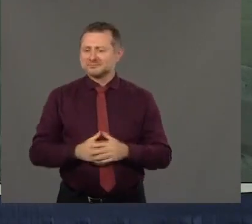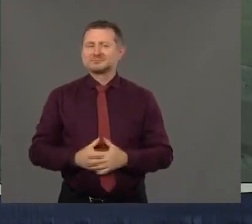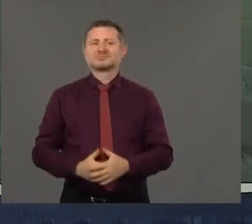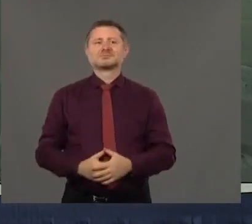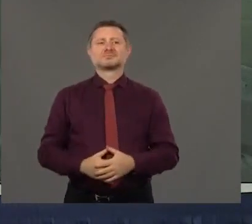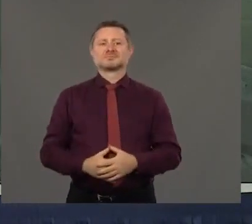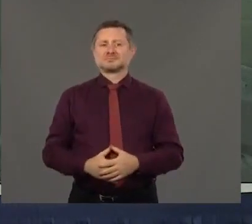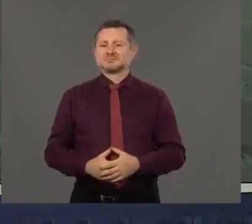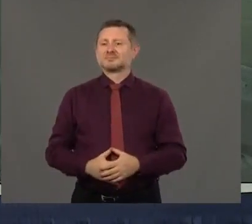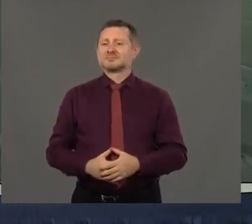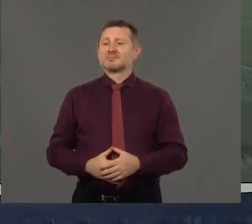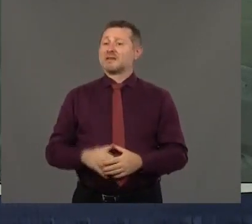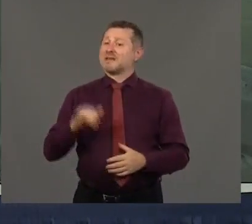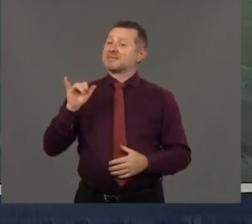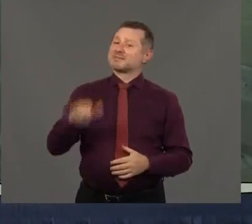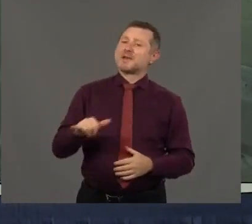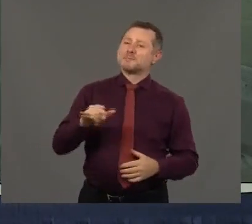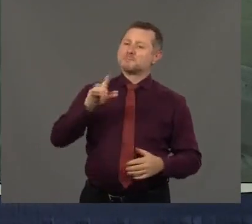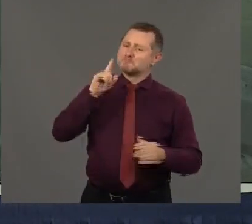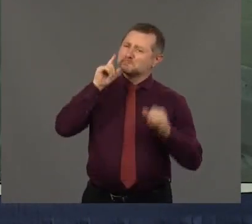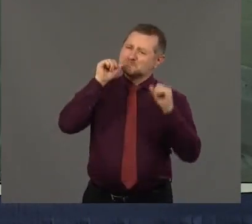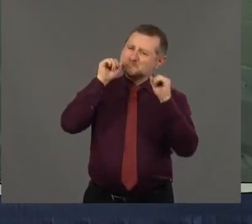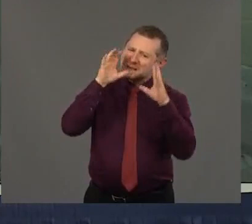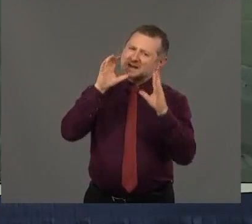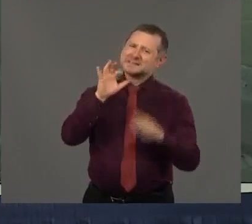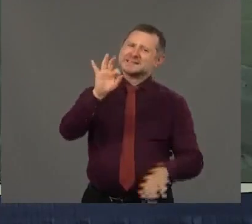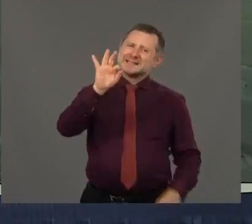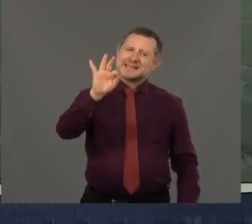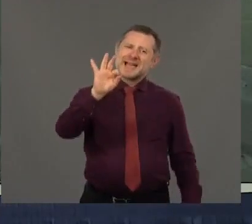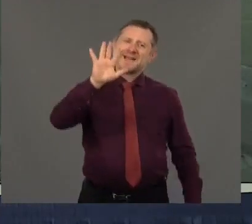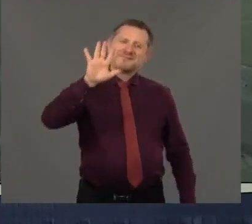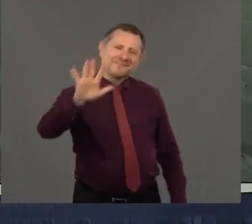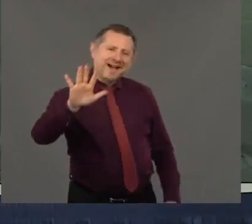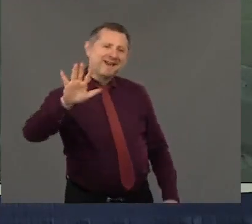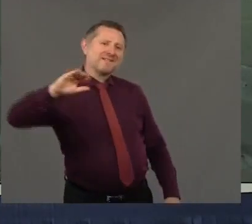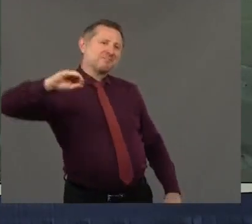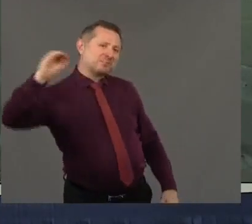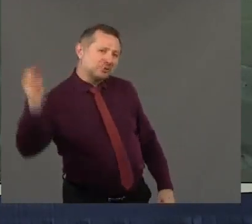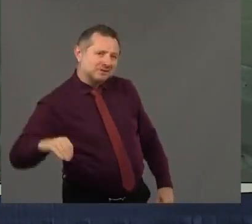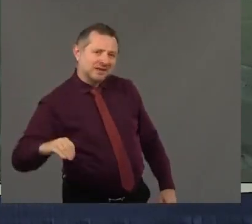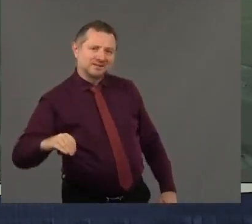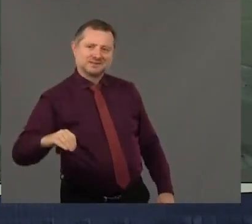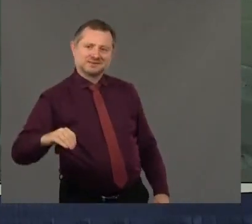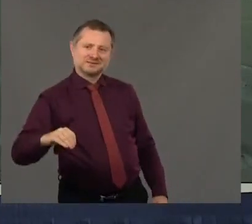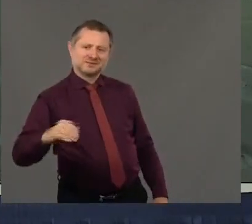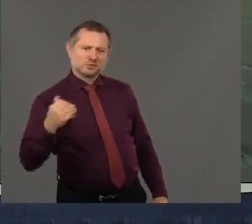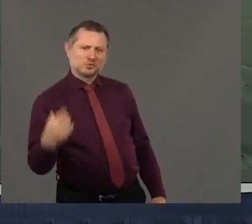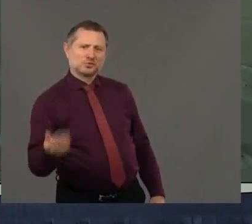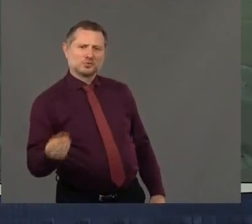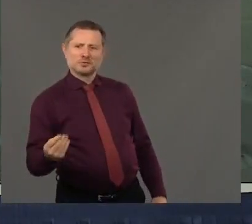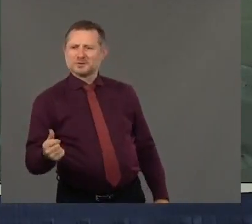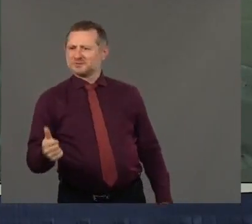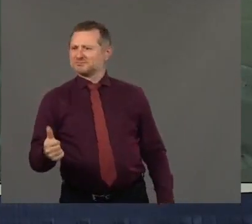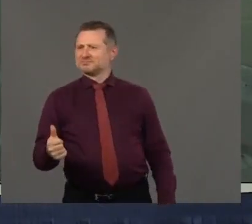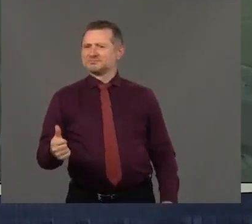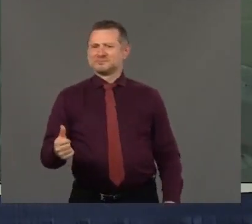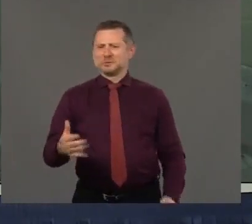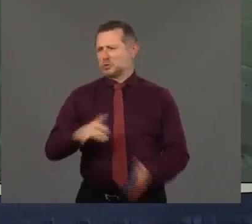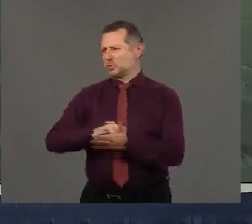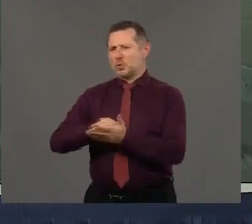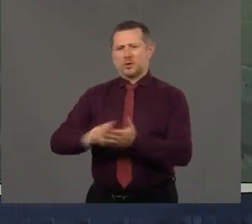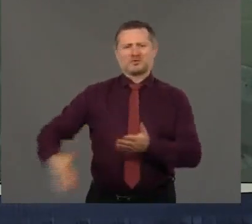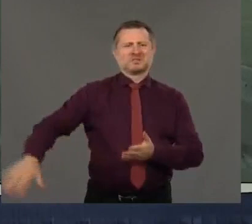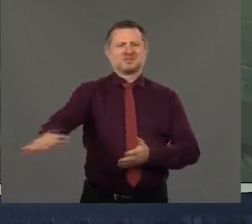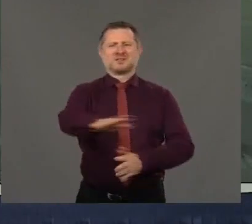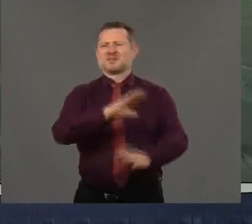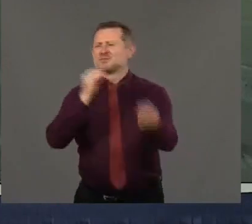And just think how extraordinary that is. No state is doing what New York is doing.